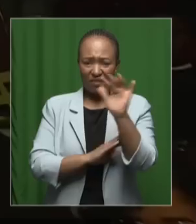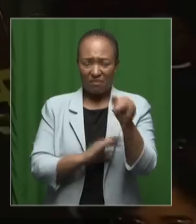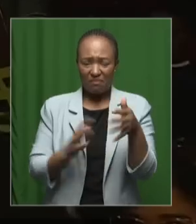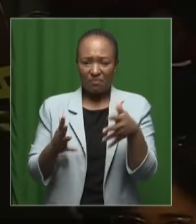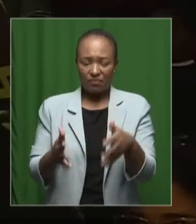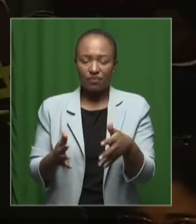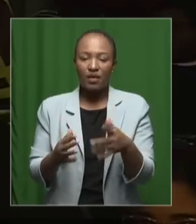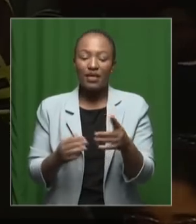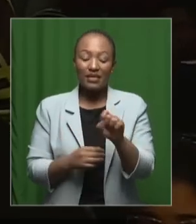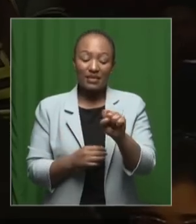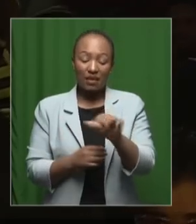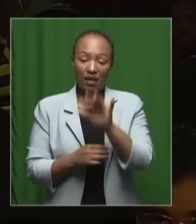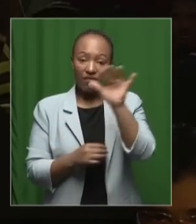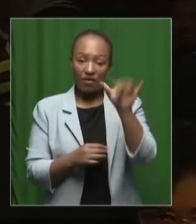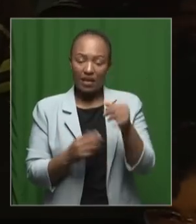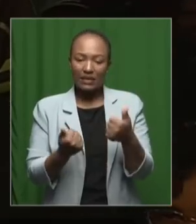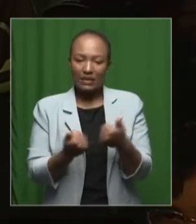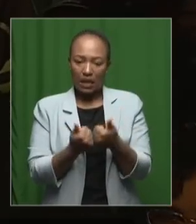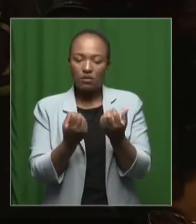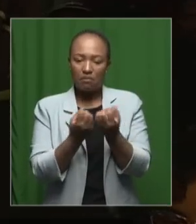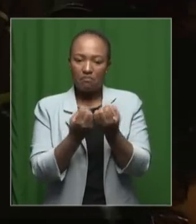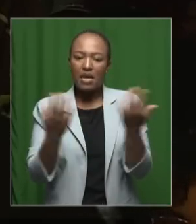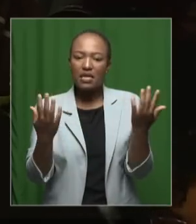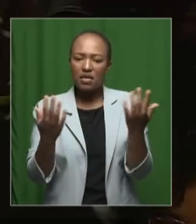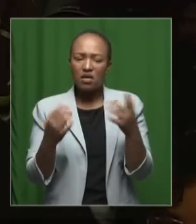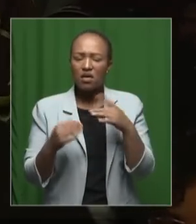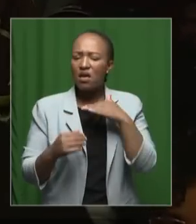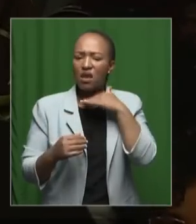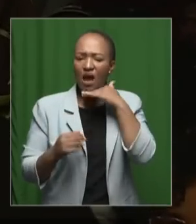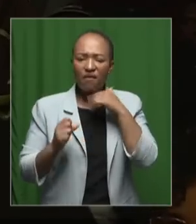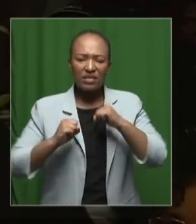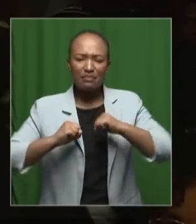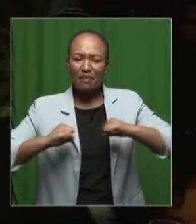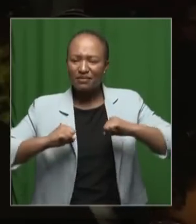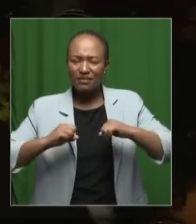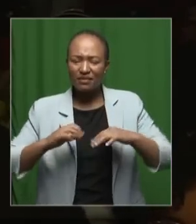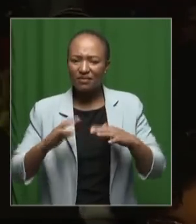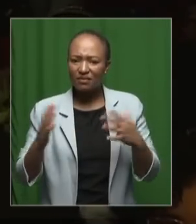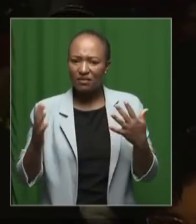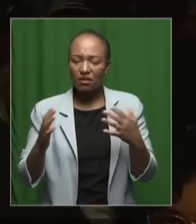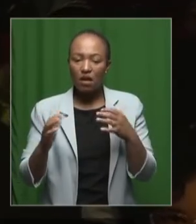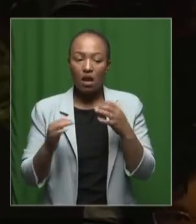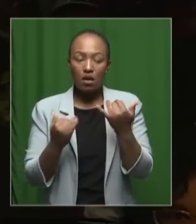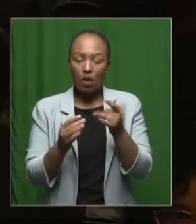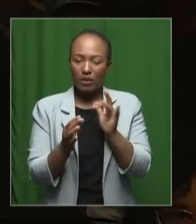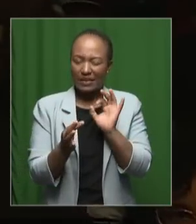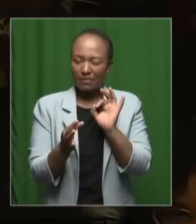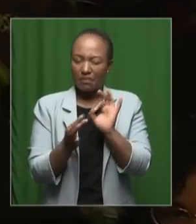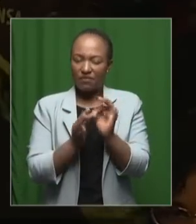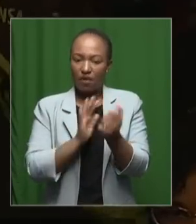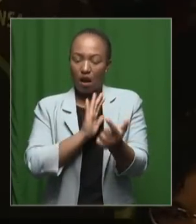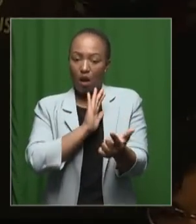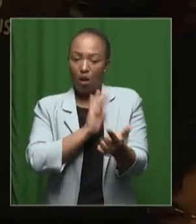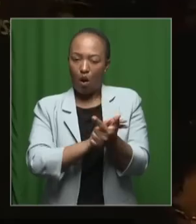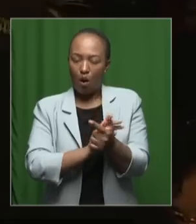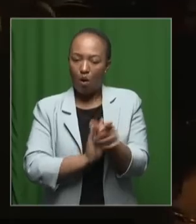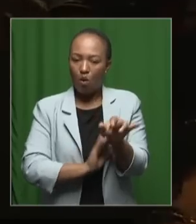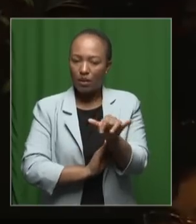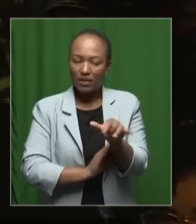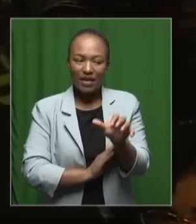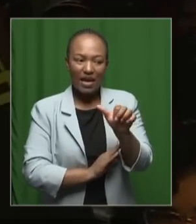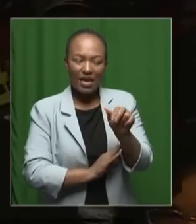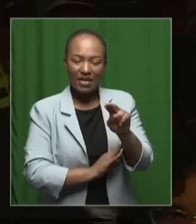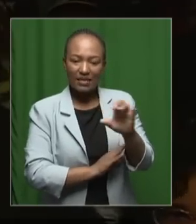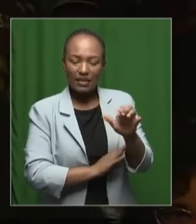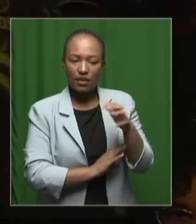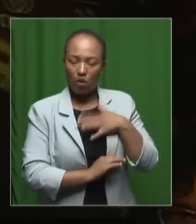has a lot of challenges and we already have capacity issues, what specific legislature are we looking at from an ANC point of view?